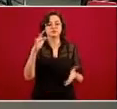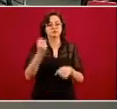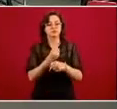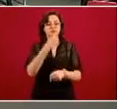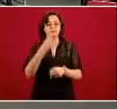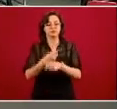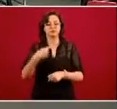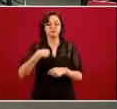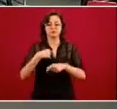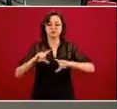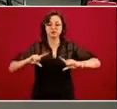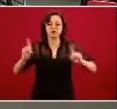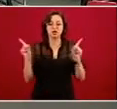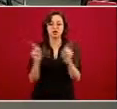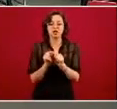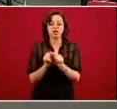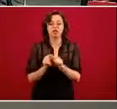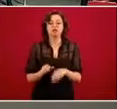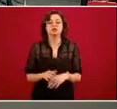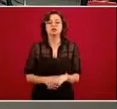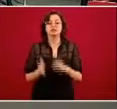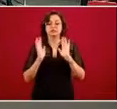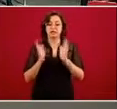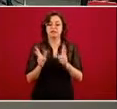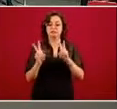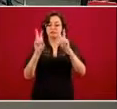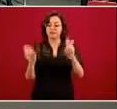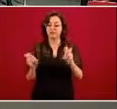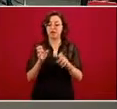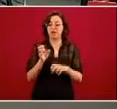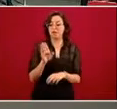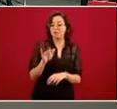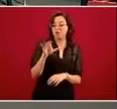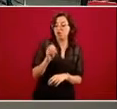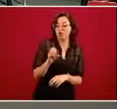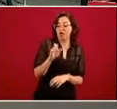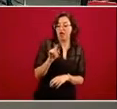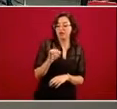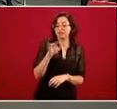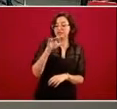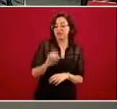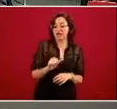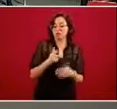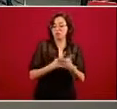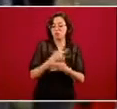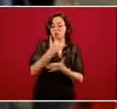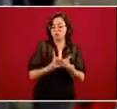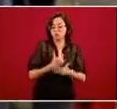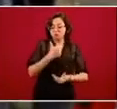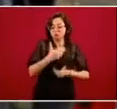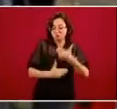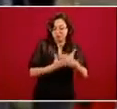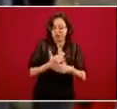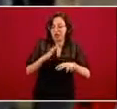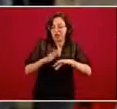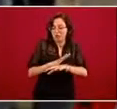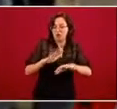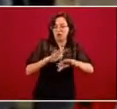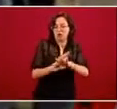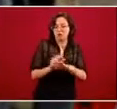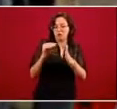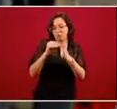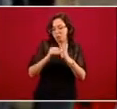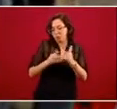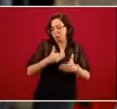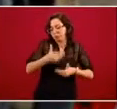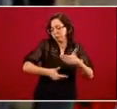Thank you for the opportunity. I'll be brief. You have clarified that the bioethic guidelines started